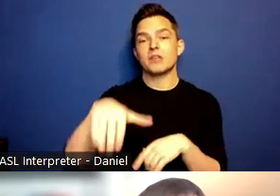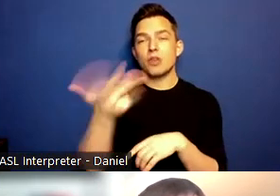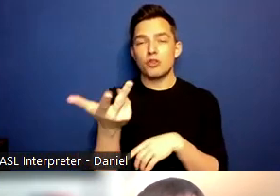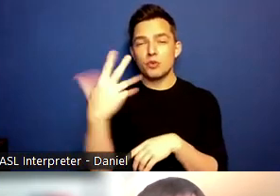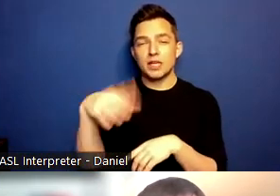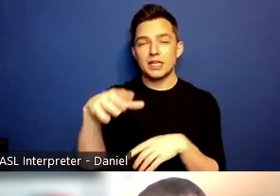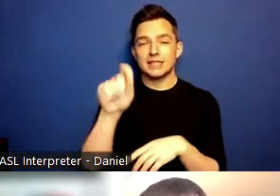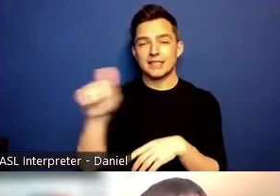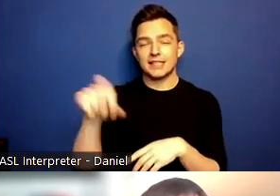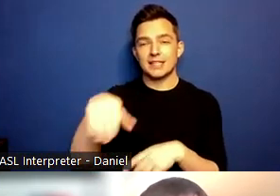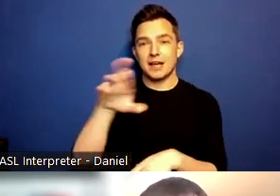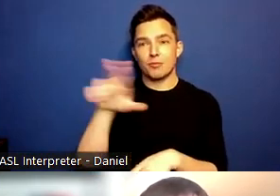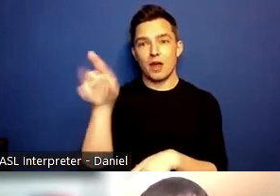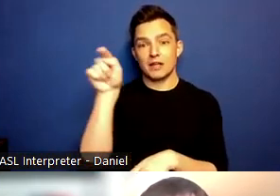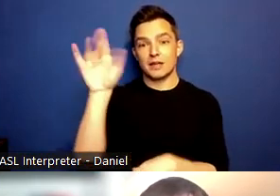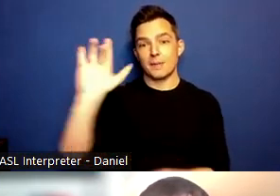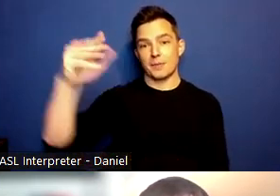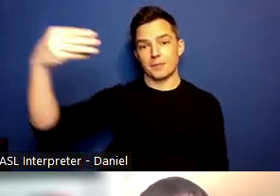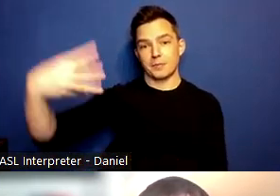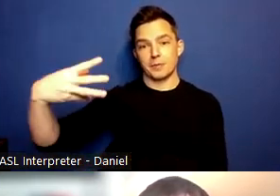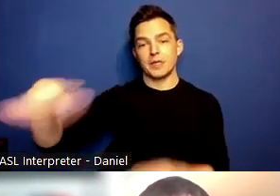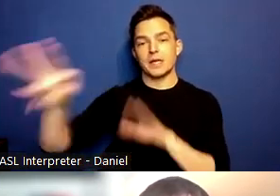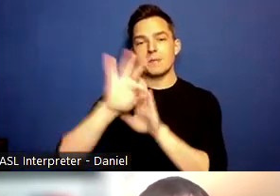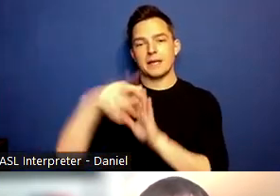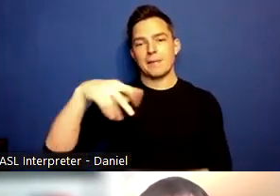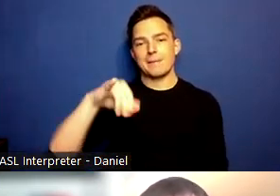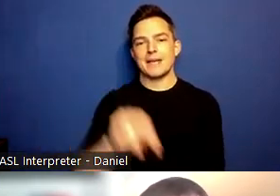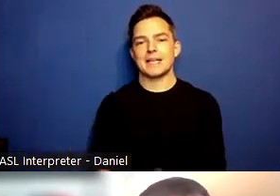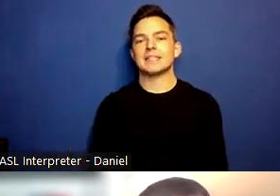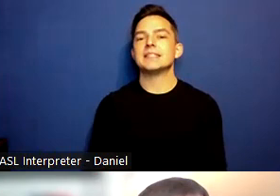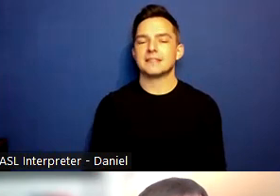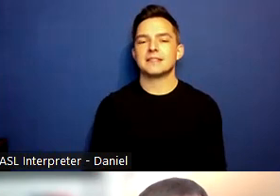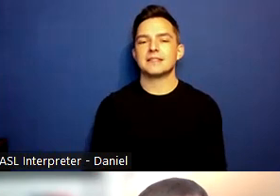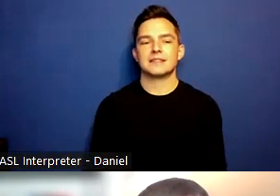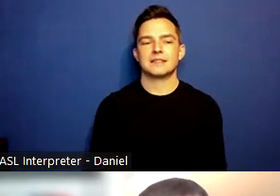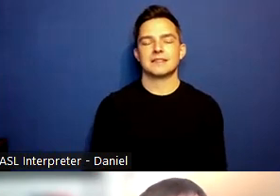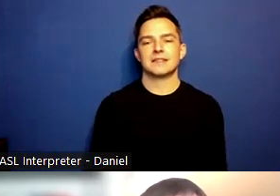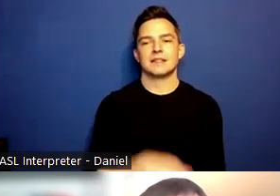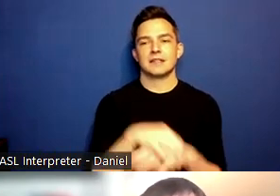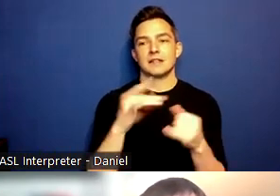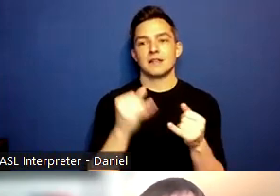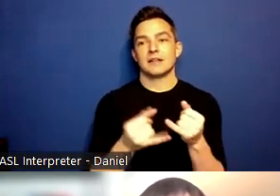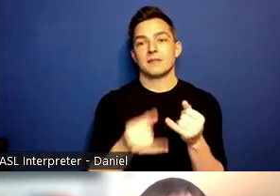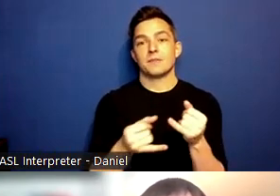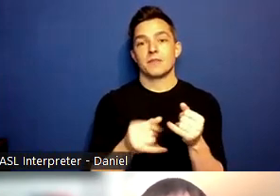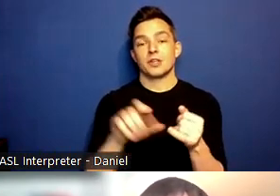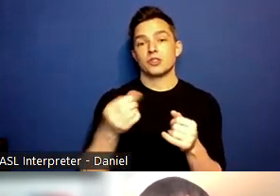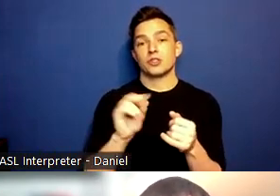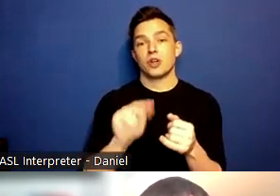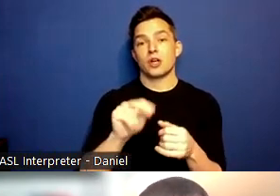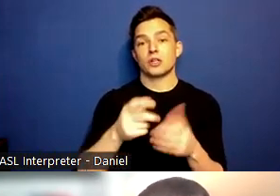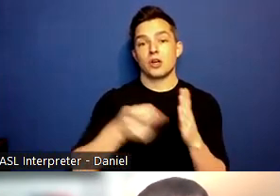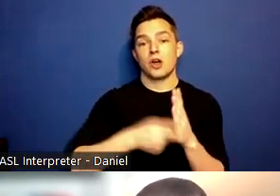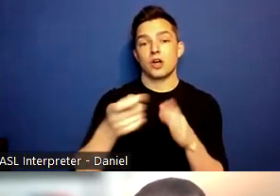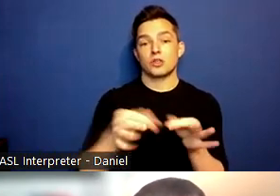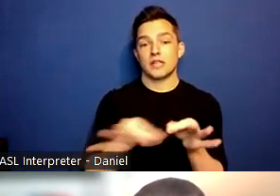the top right corner of their video and select pin. Finally, to turn on automated